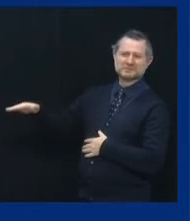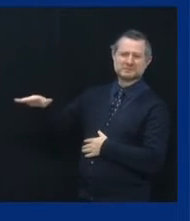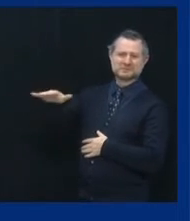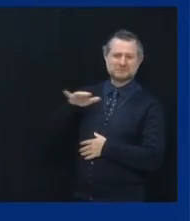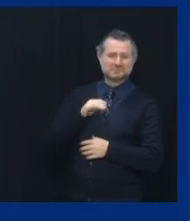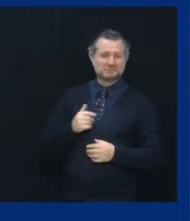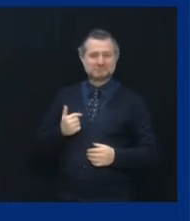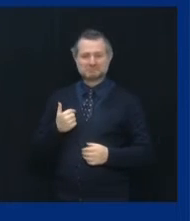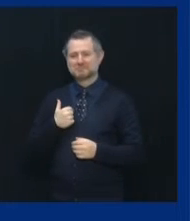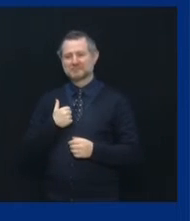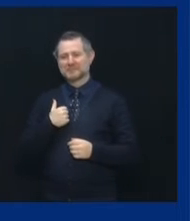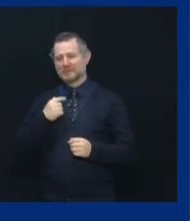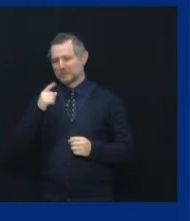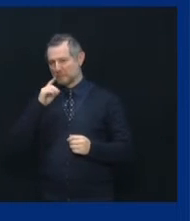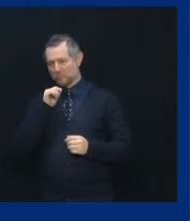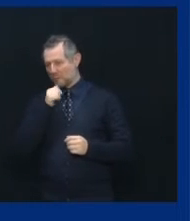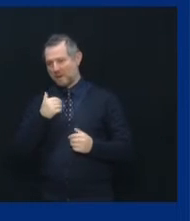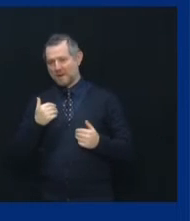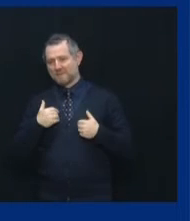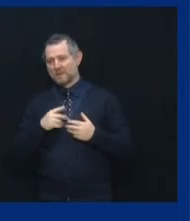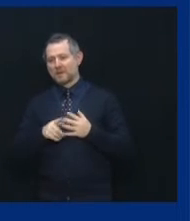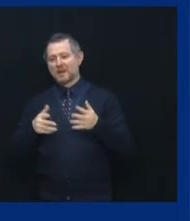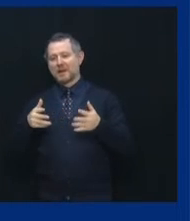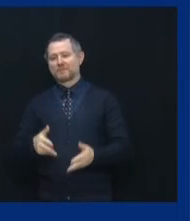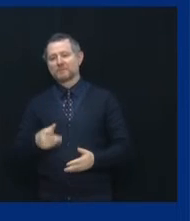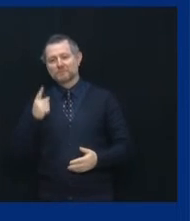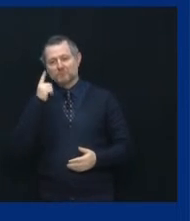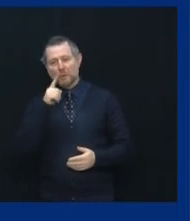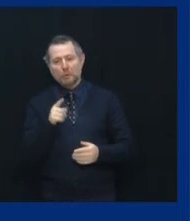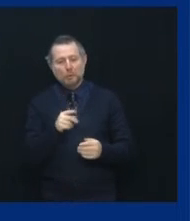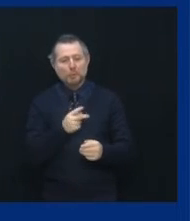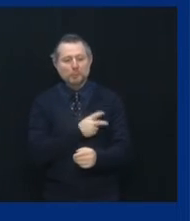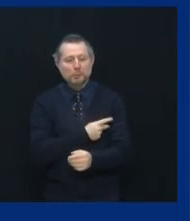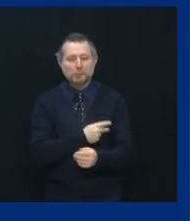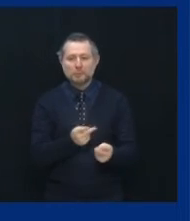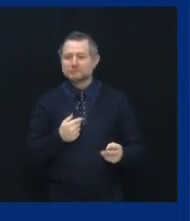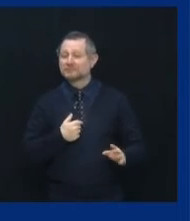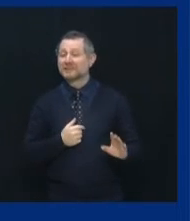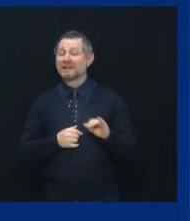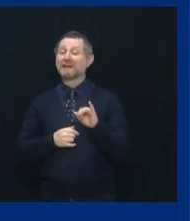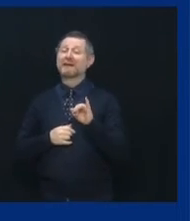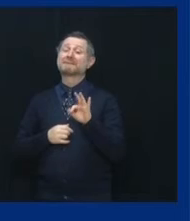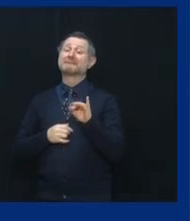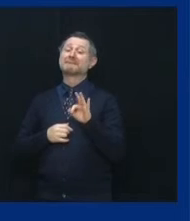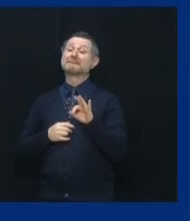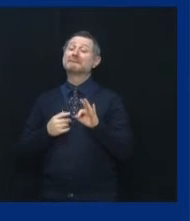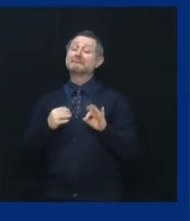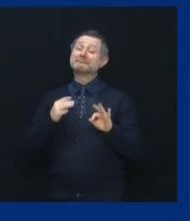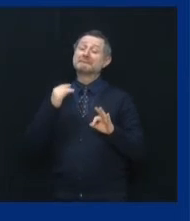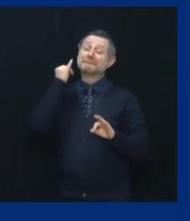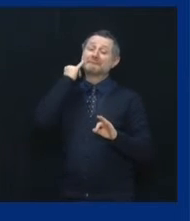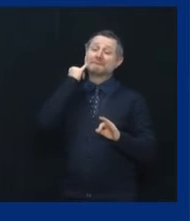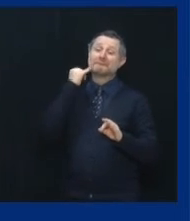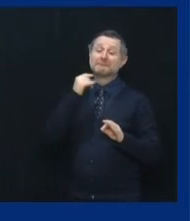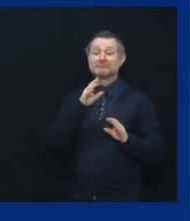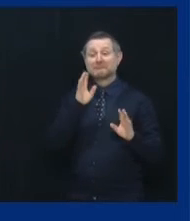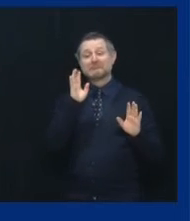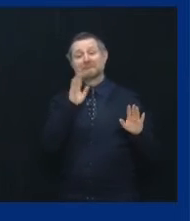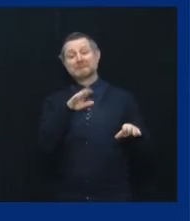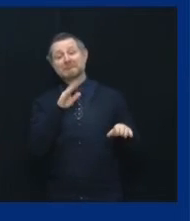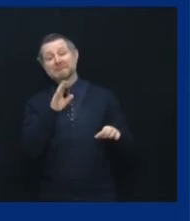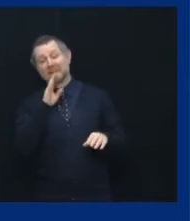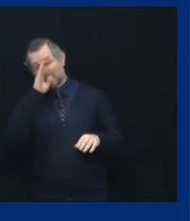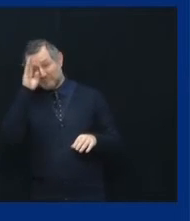So you don't have supply. If you would have supply, if a hospital says,